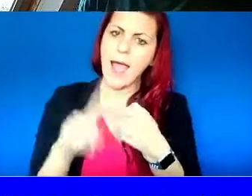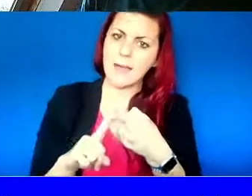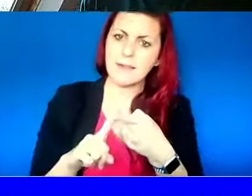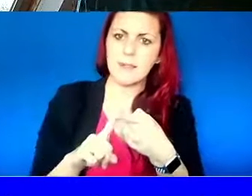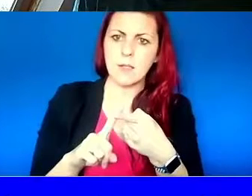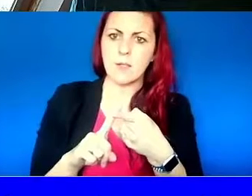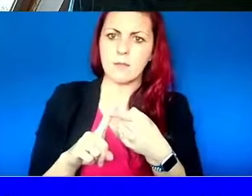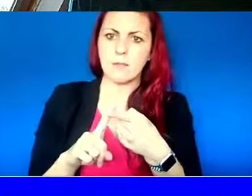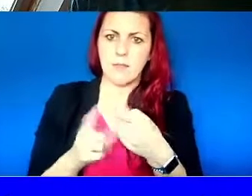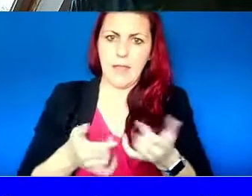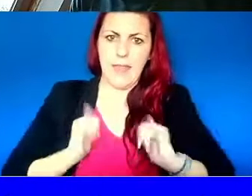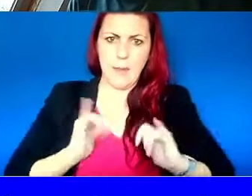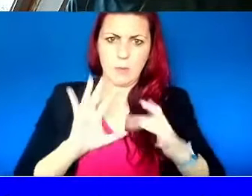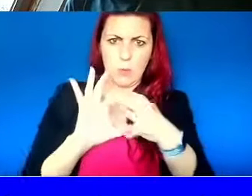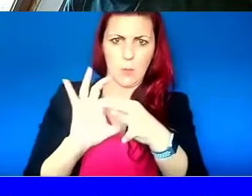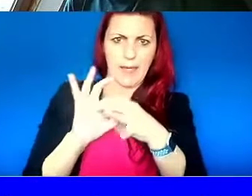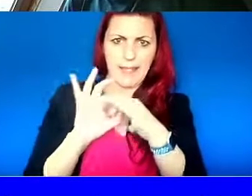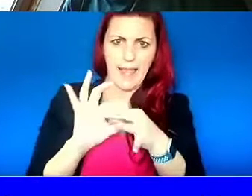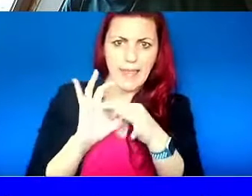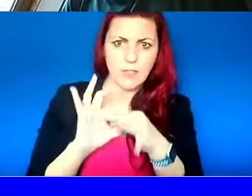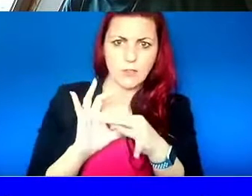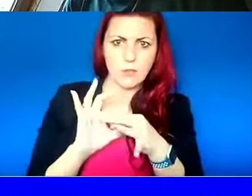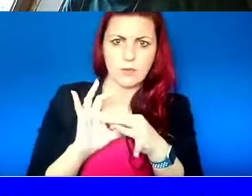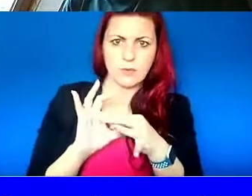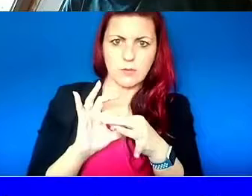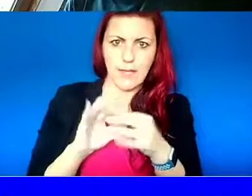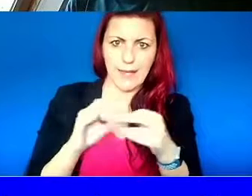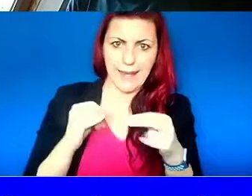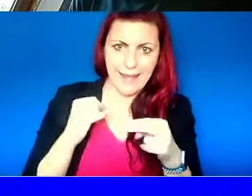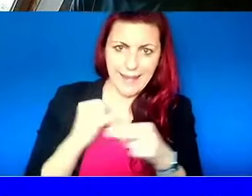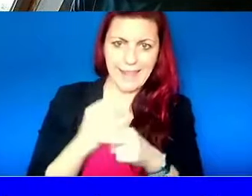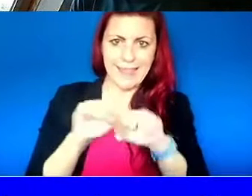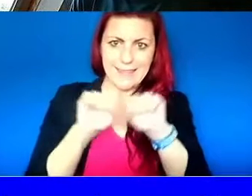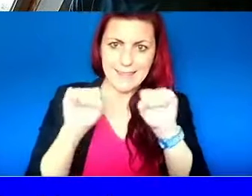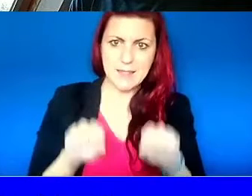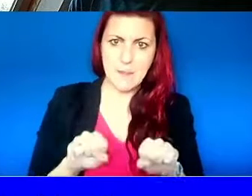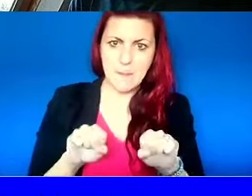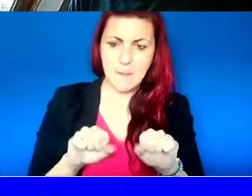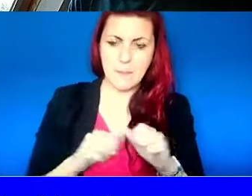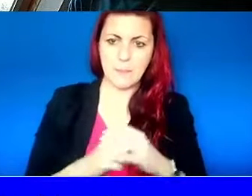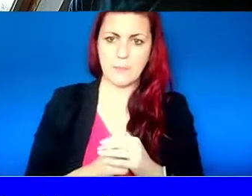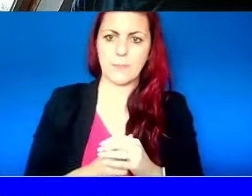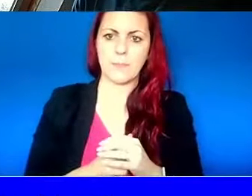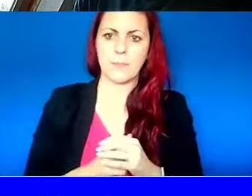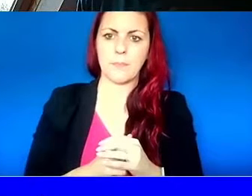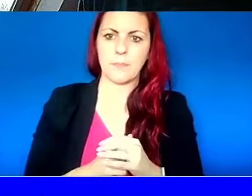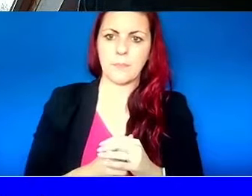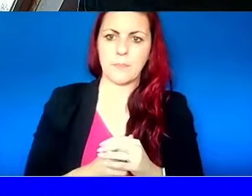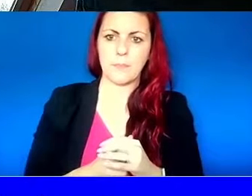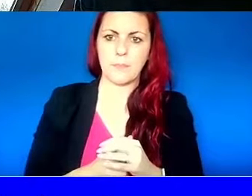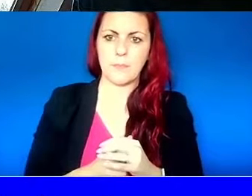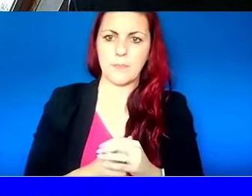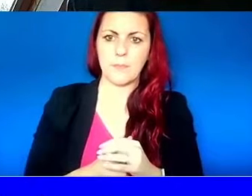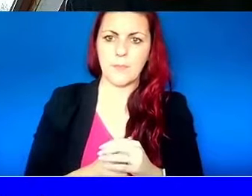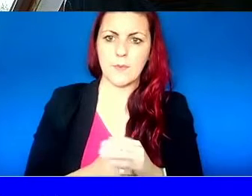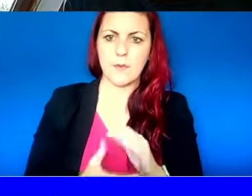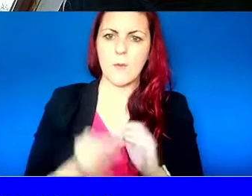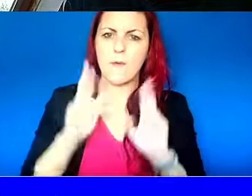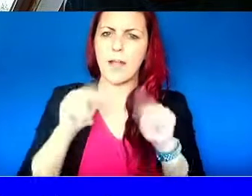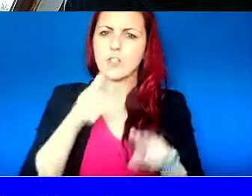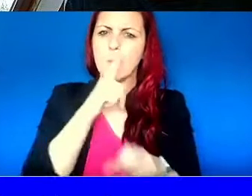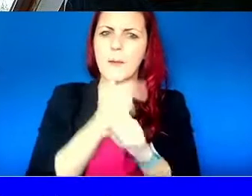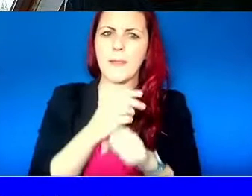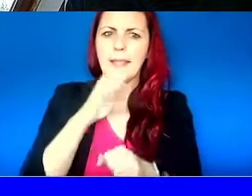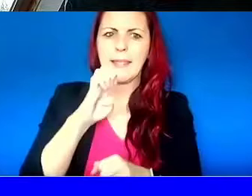and effectively engage in the criminal justice procedures? So if I just speak a moment about the